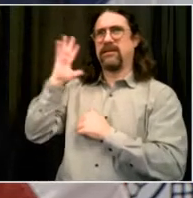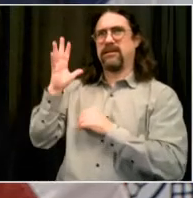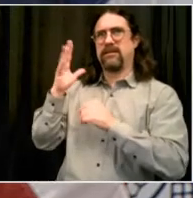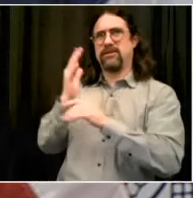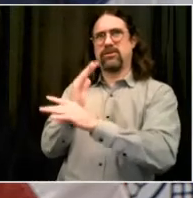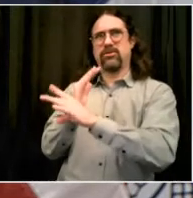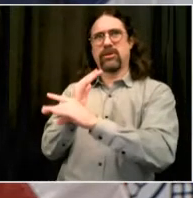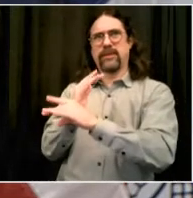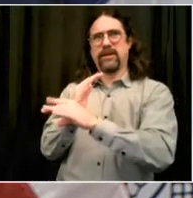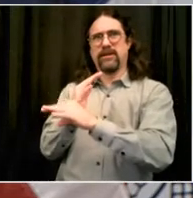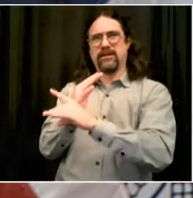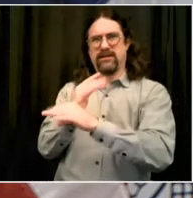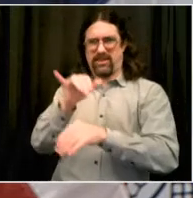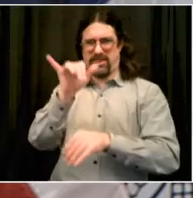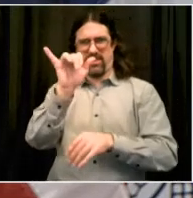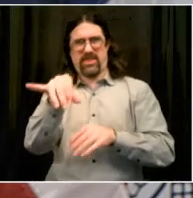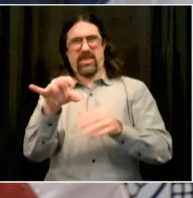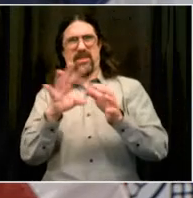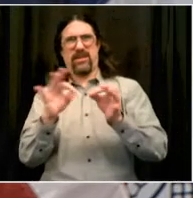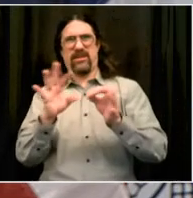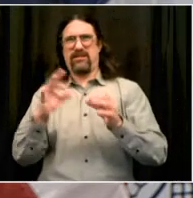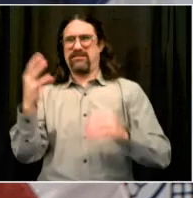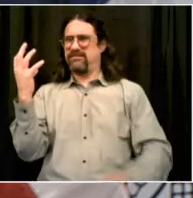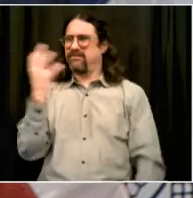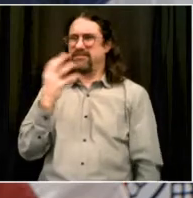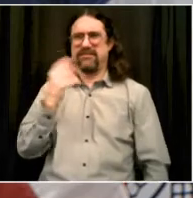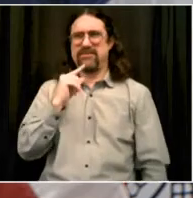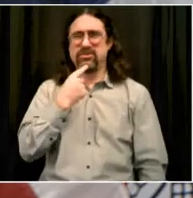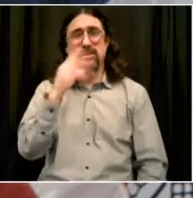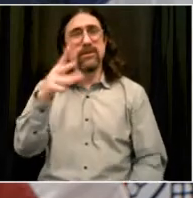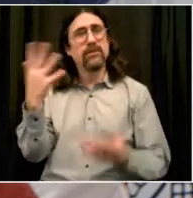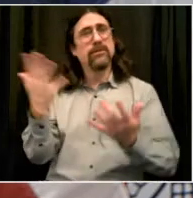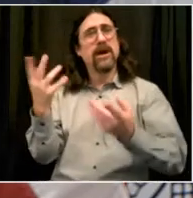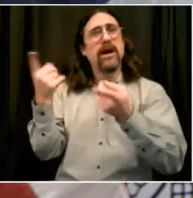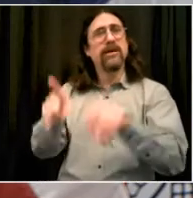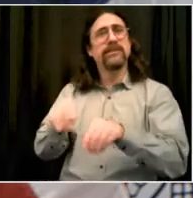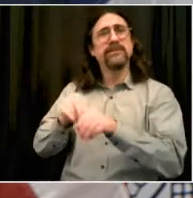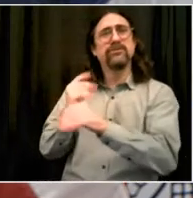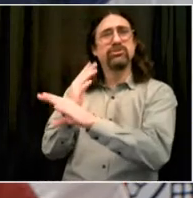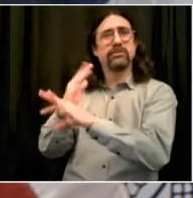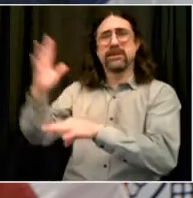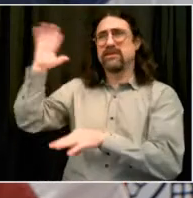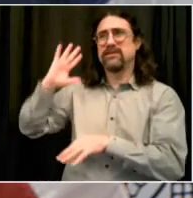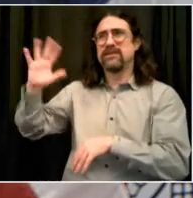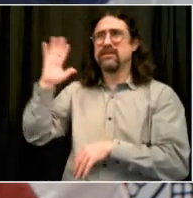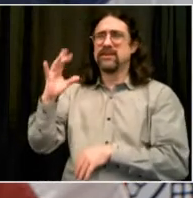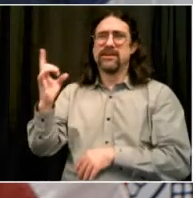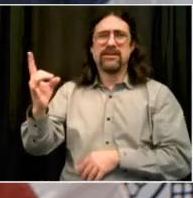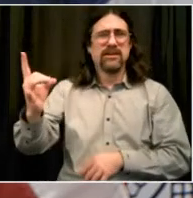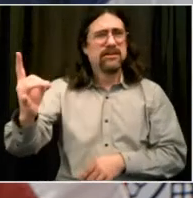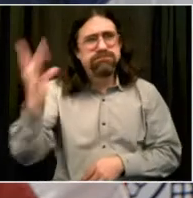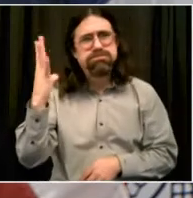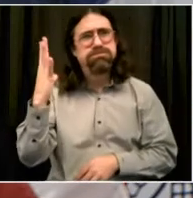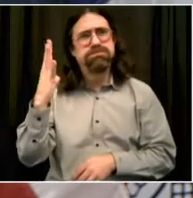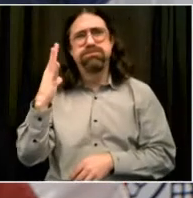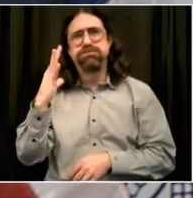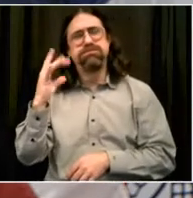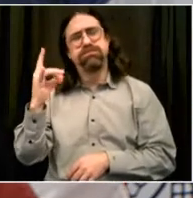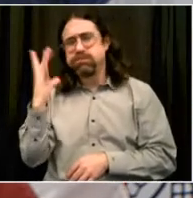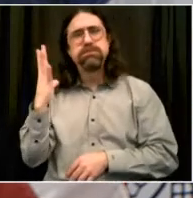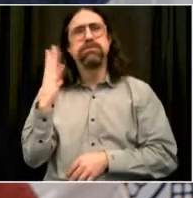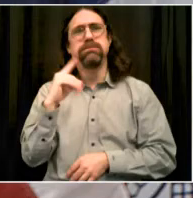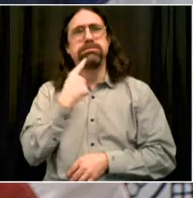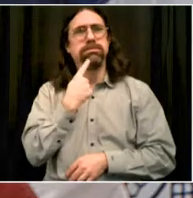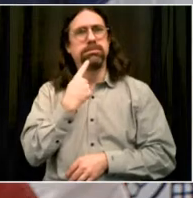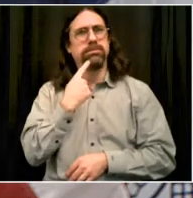about repression and hatred and violence, it's just absolutely unacceptable. And I do think the